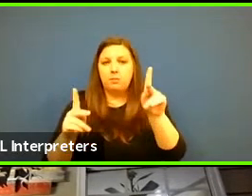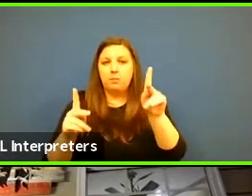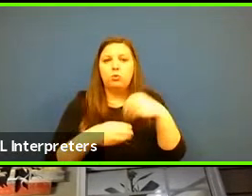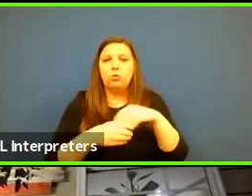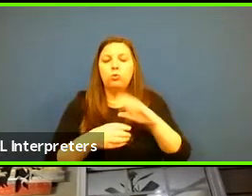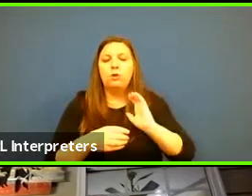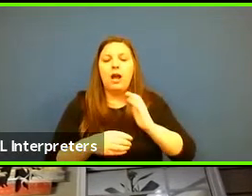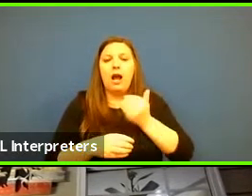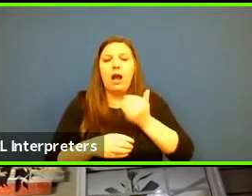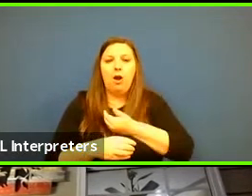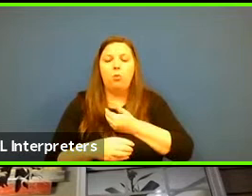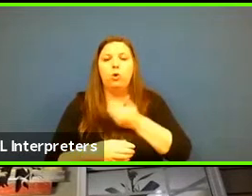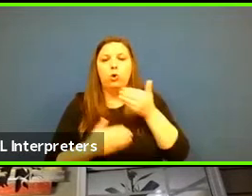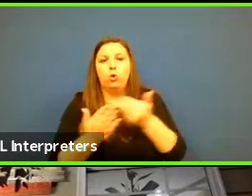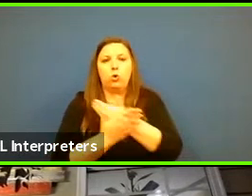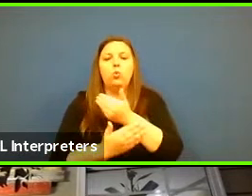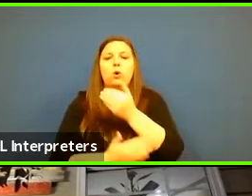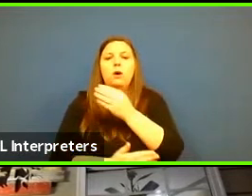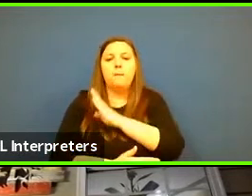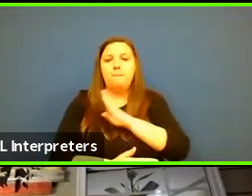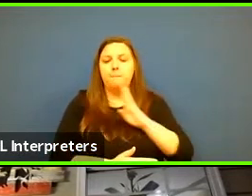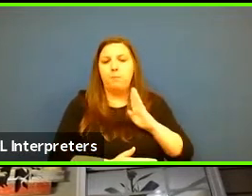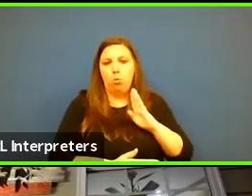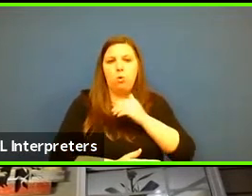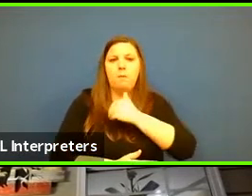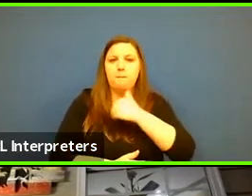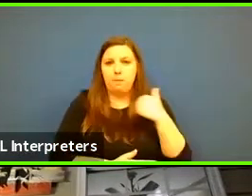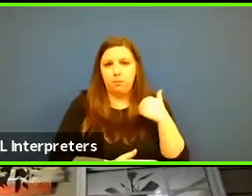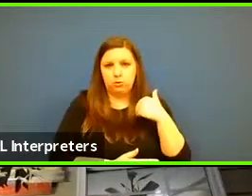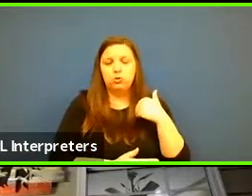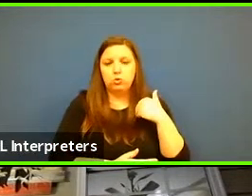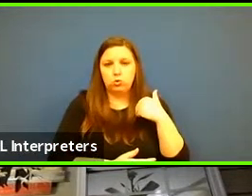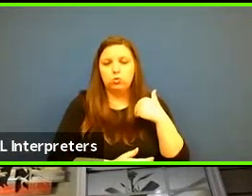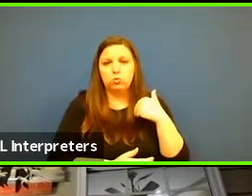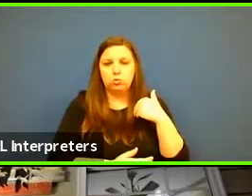elect. And we will be planning for